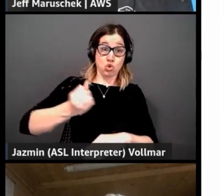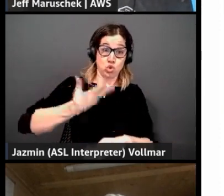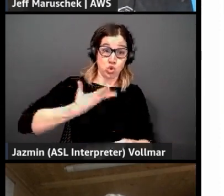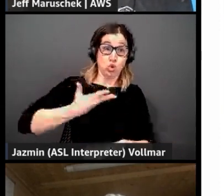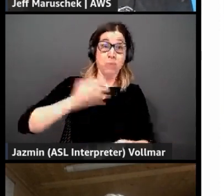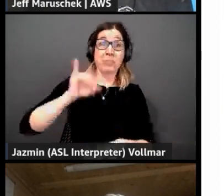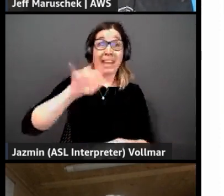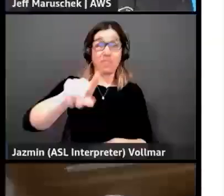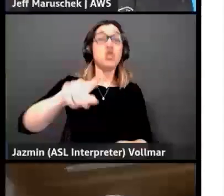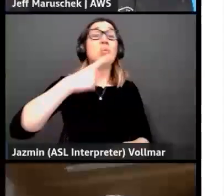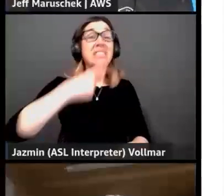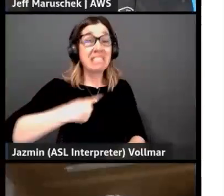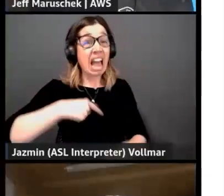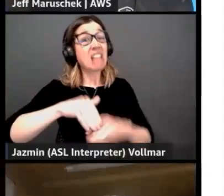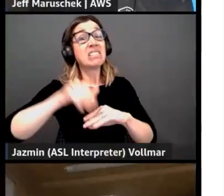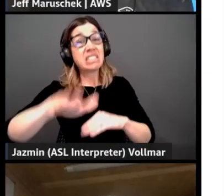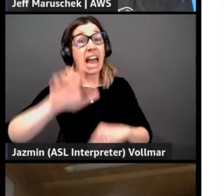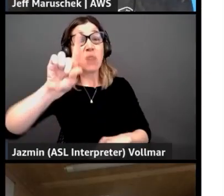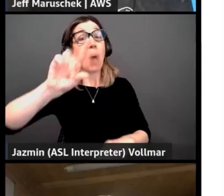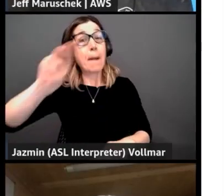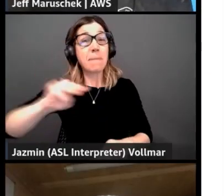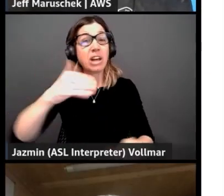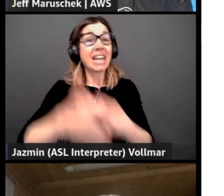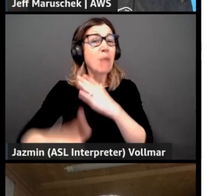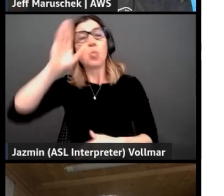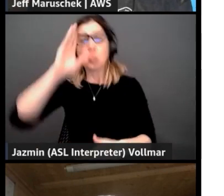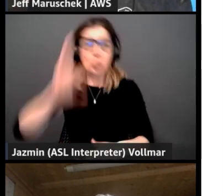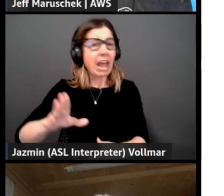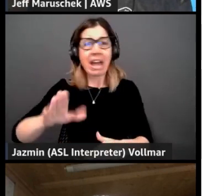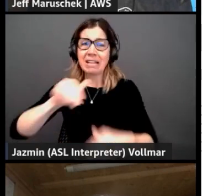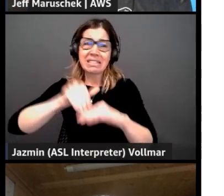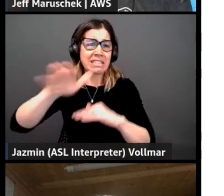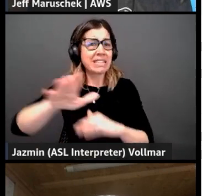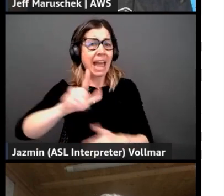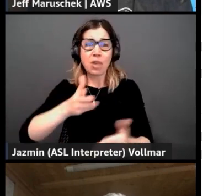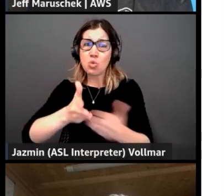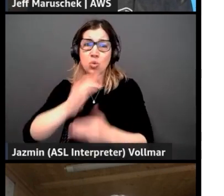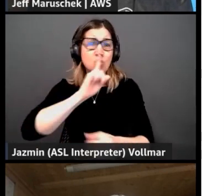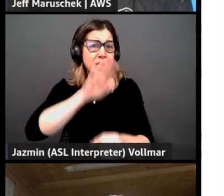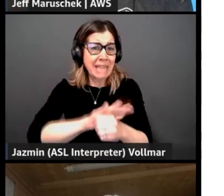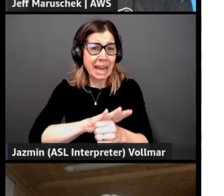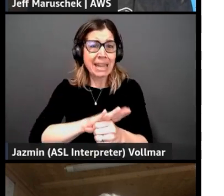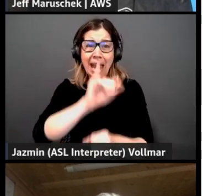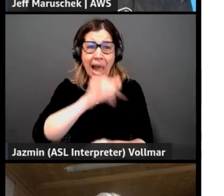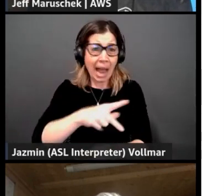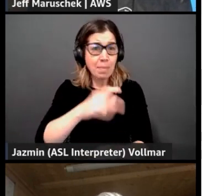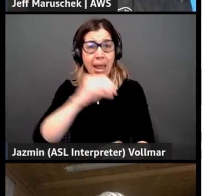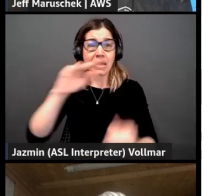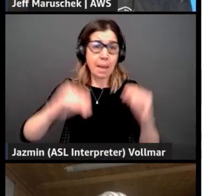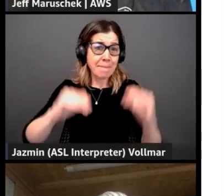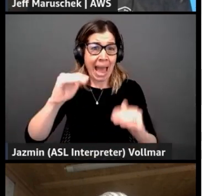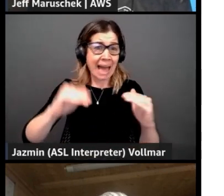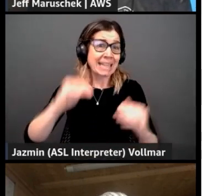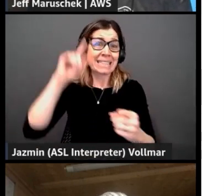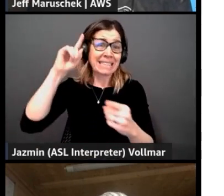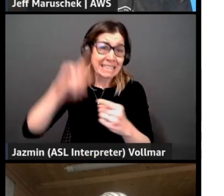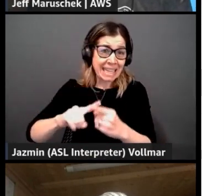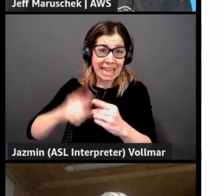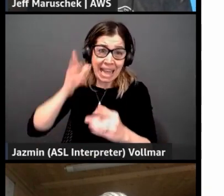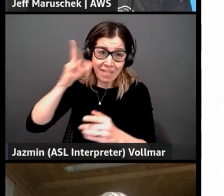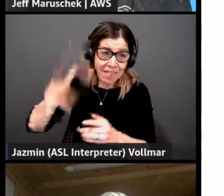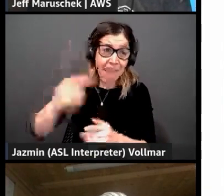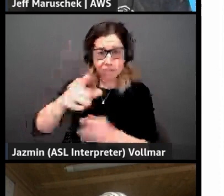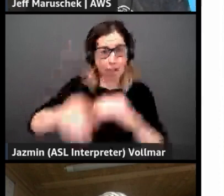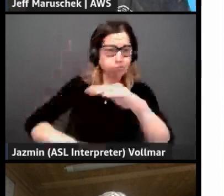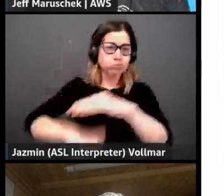million emails, we'll send them. We'll send what we can through dedicated and the balance through shared until eventually you reach full